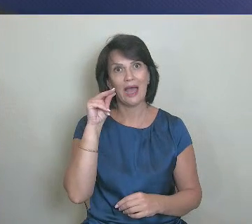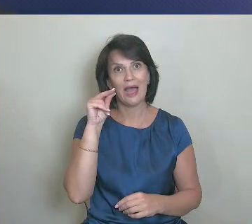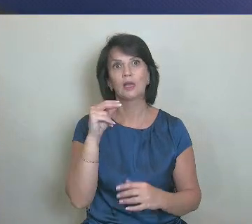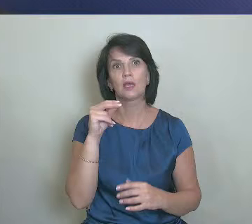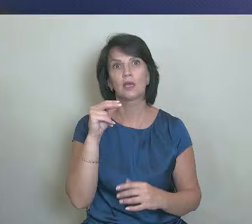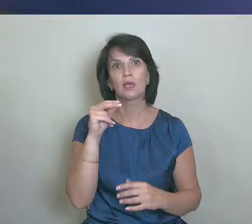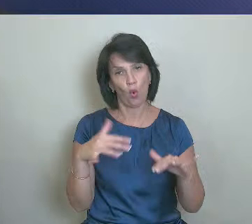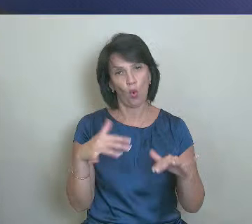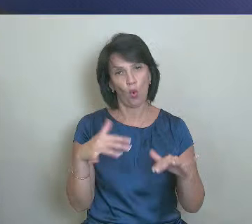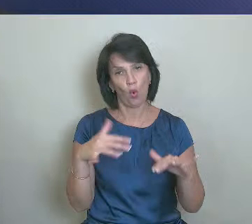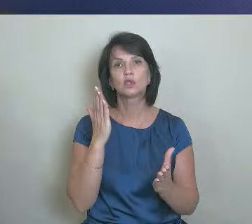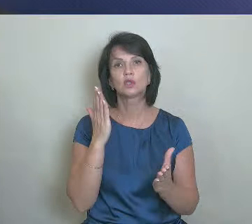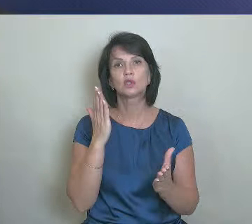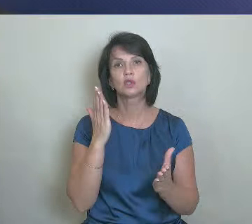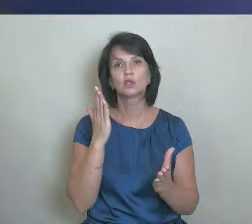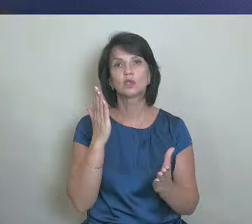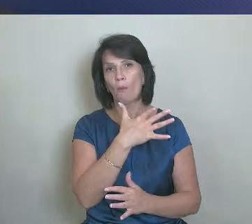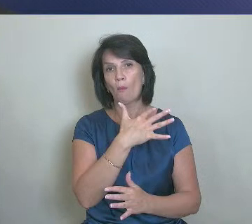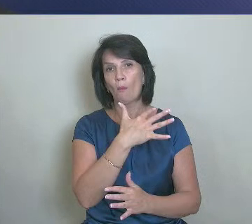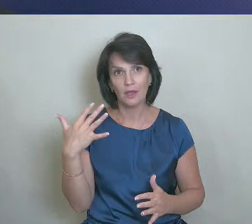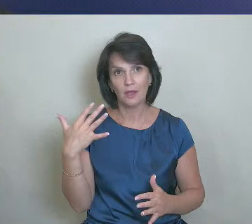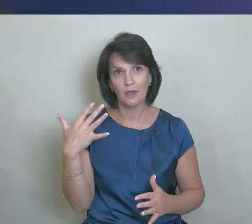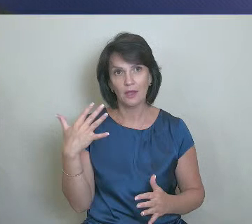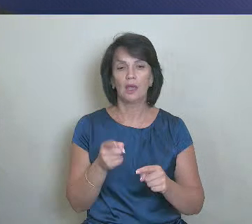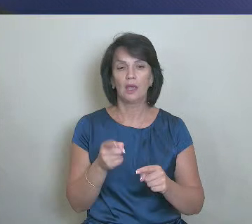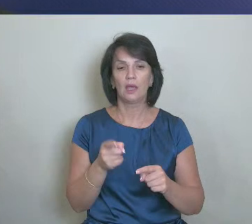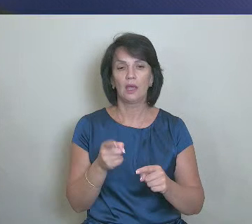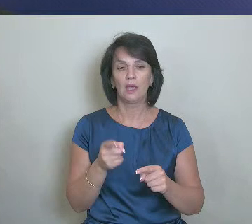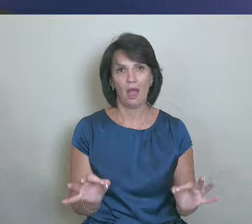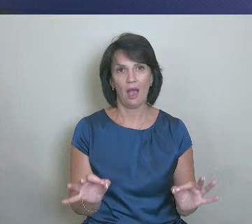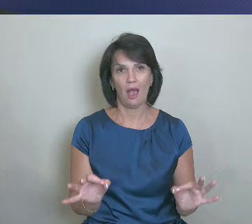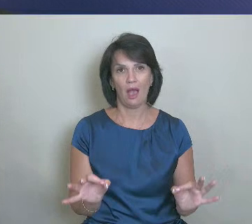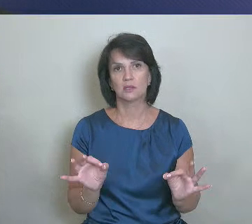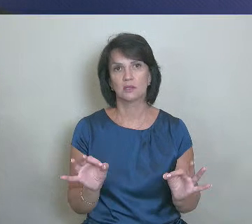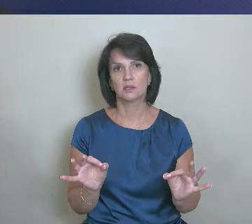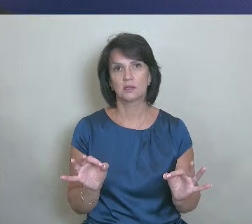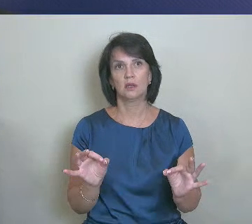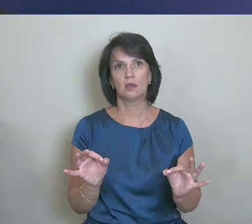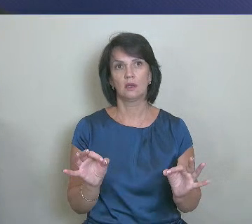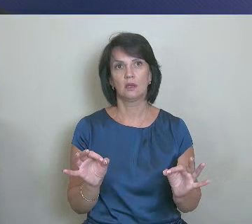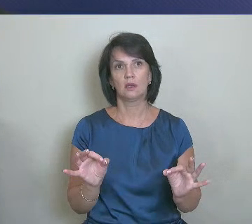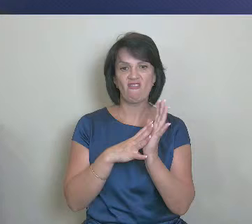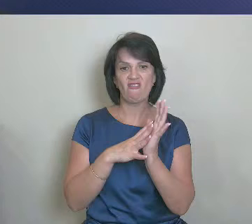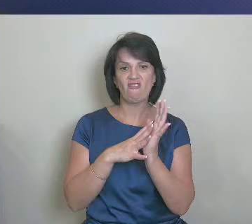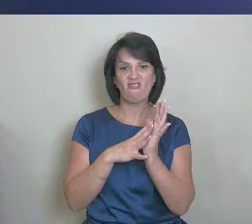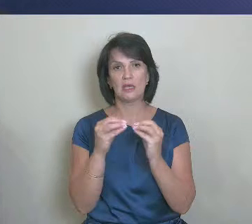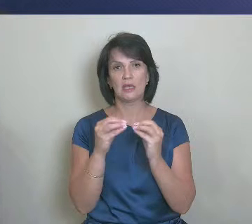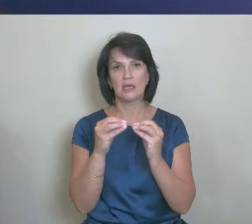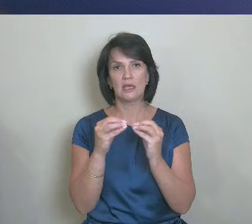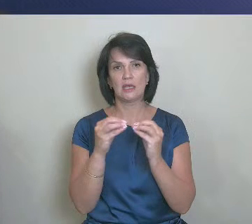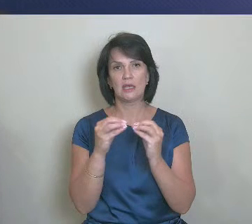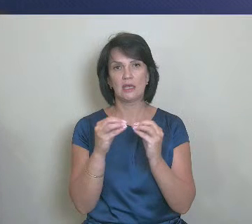Well, the dates are set on many of them, and